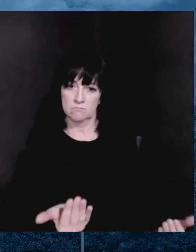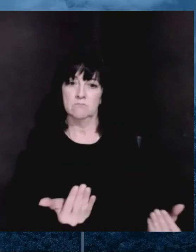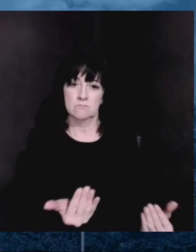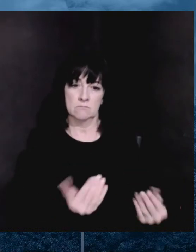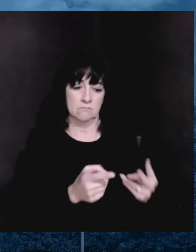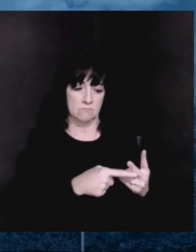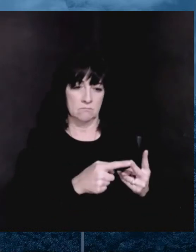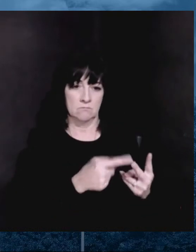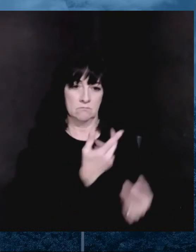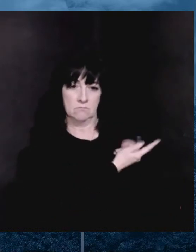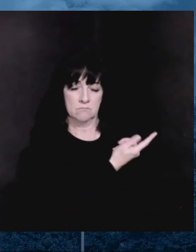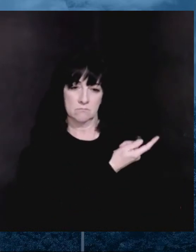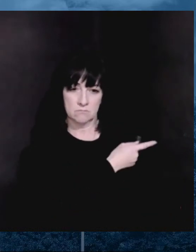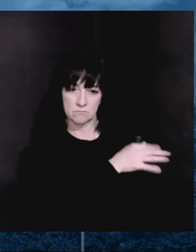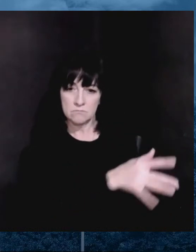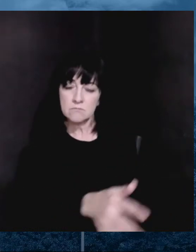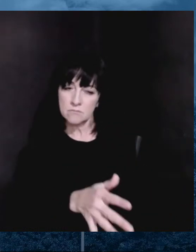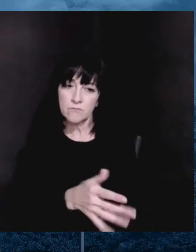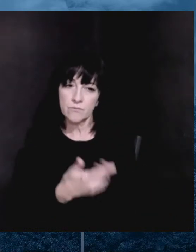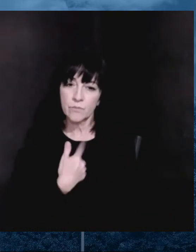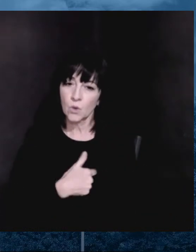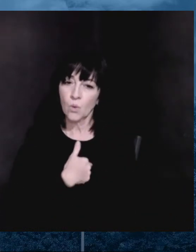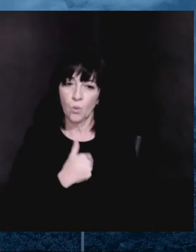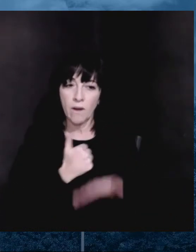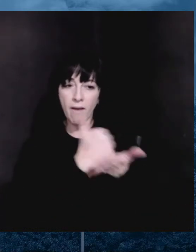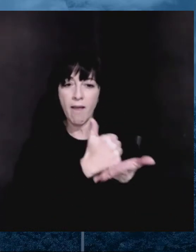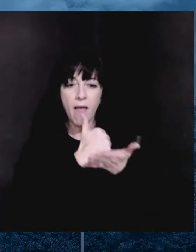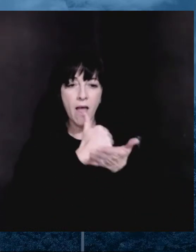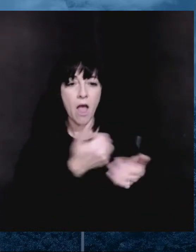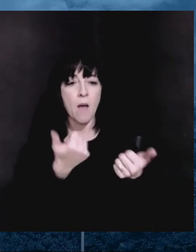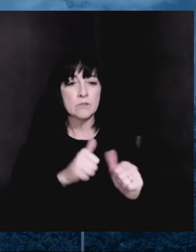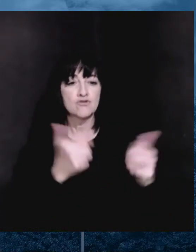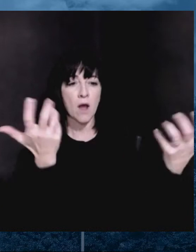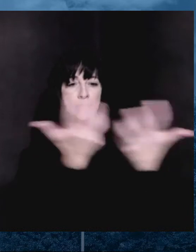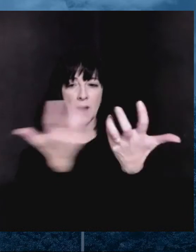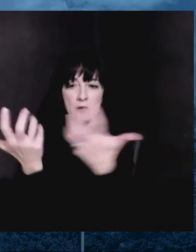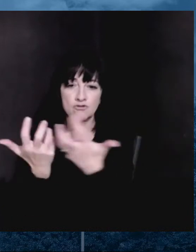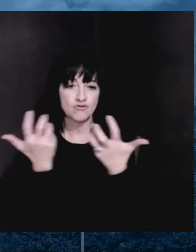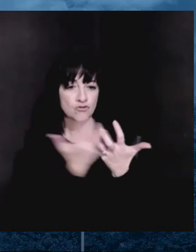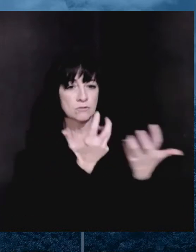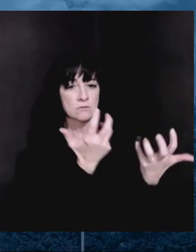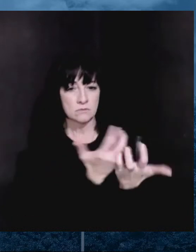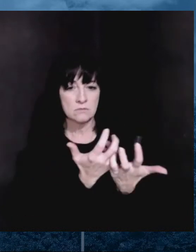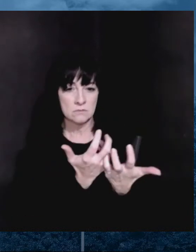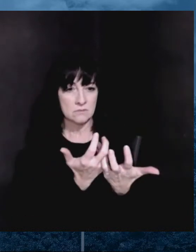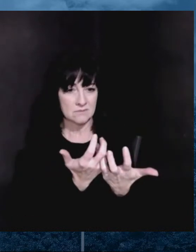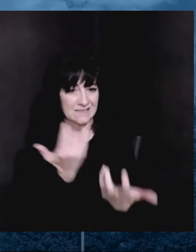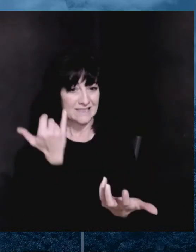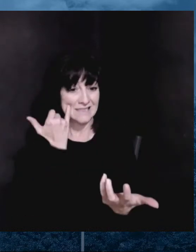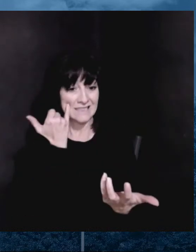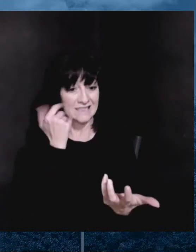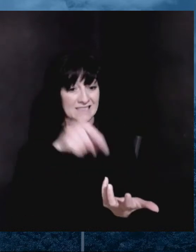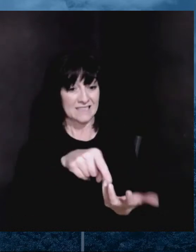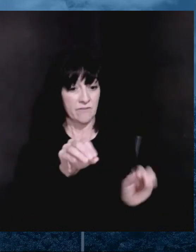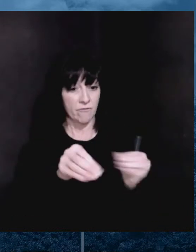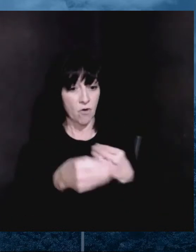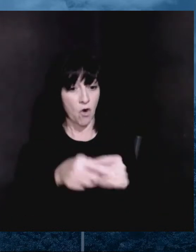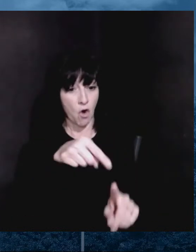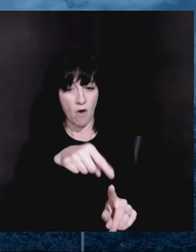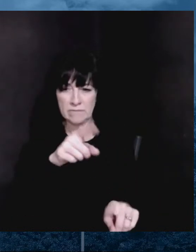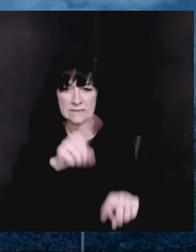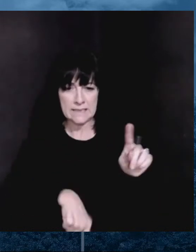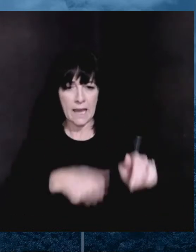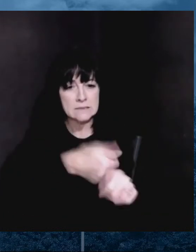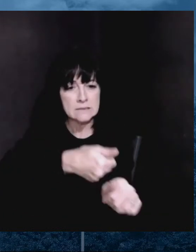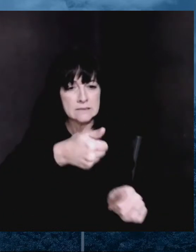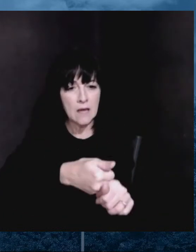we're helping them play matchmaker with providers in their area that are unable to vaccinate their own staff. All